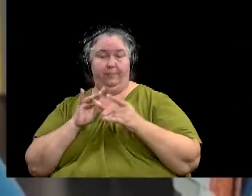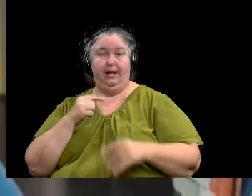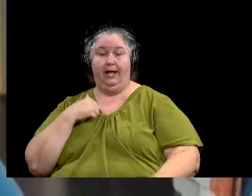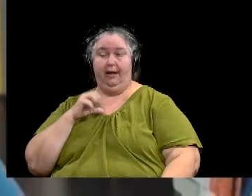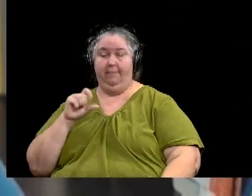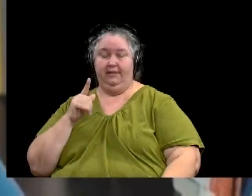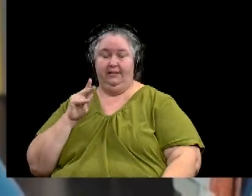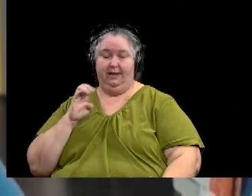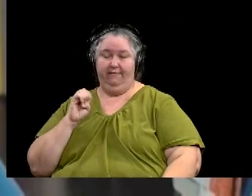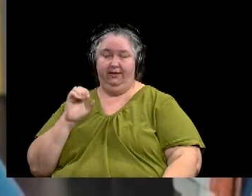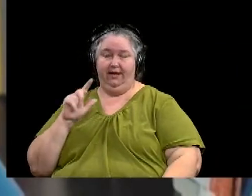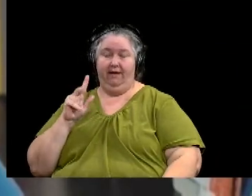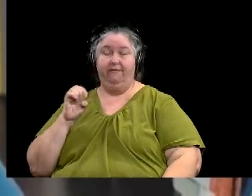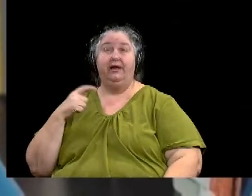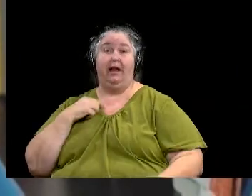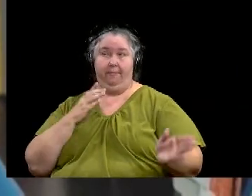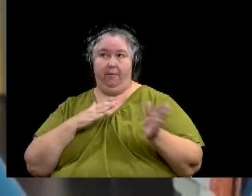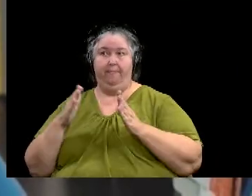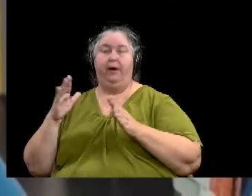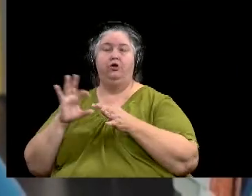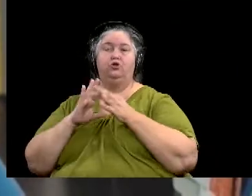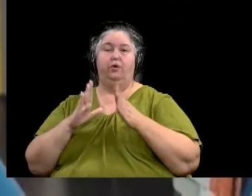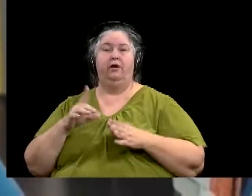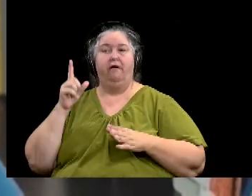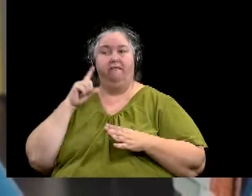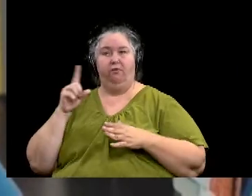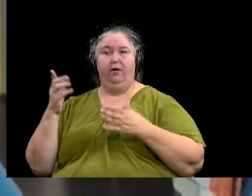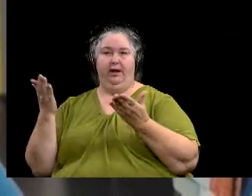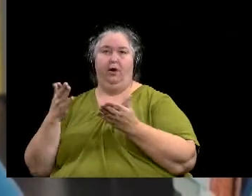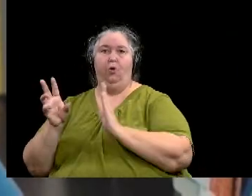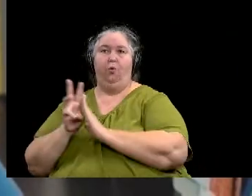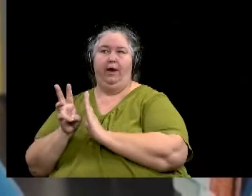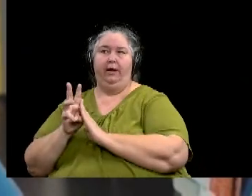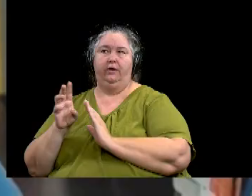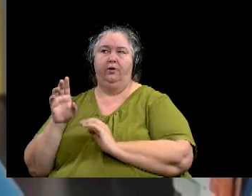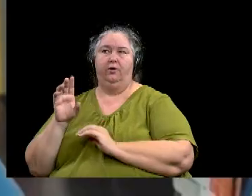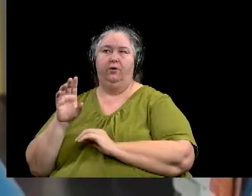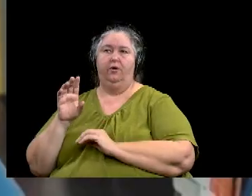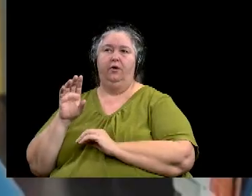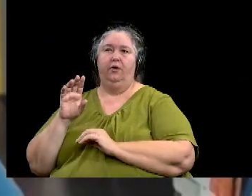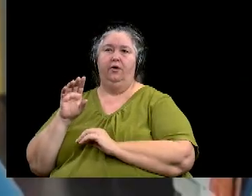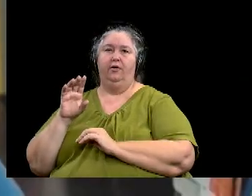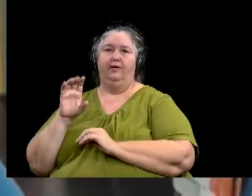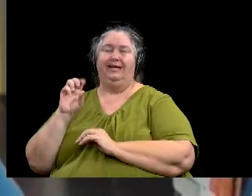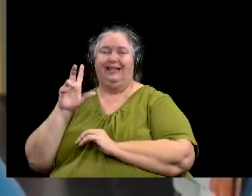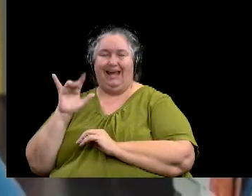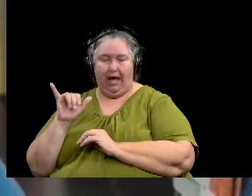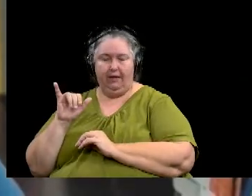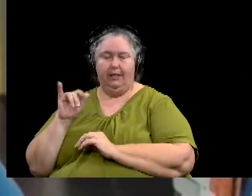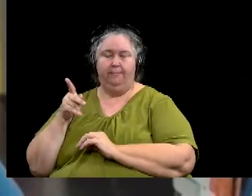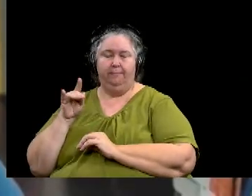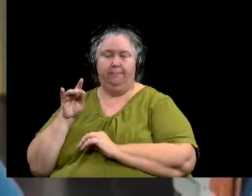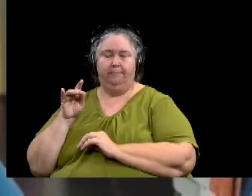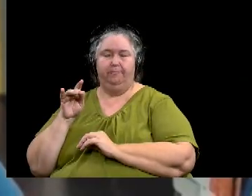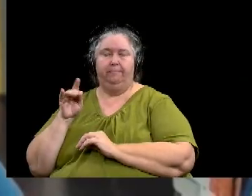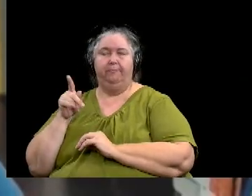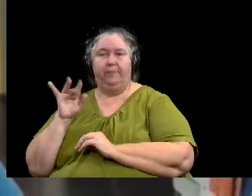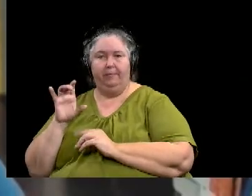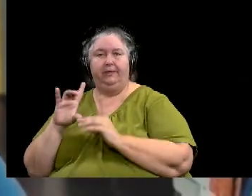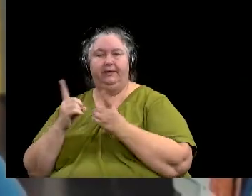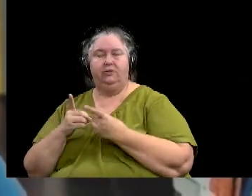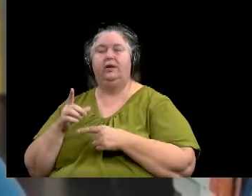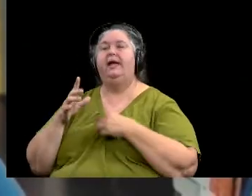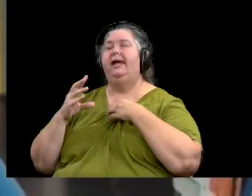Public Health District. And I'm really here today representing all the people and the programs that have really been working on these kinds of plans for many, many